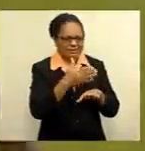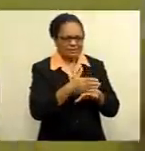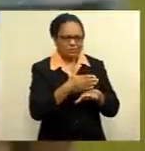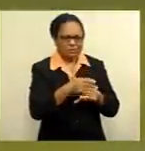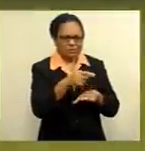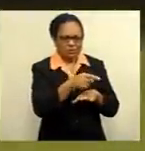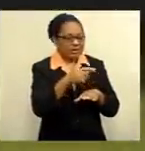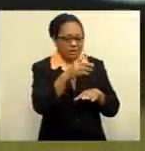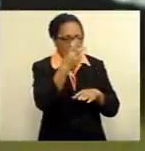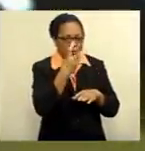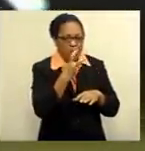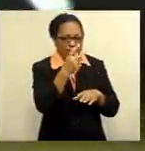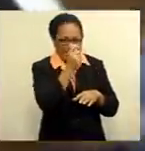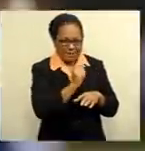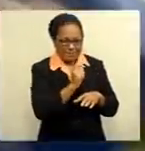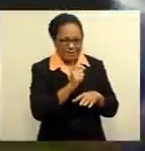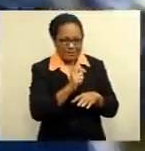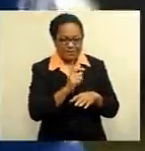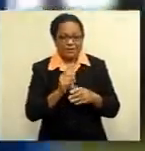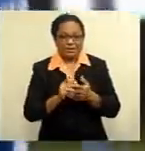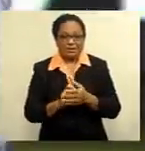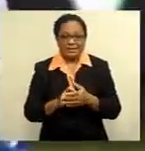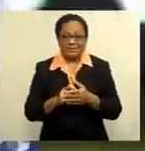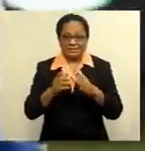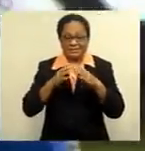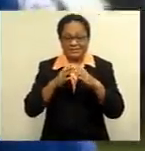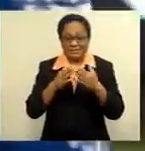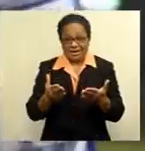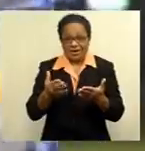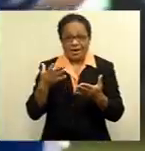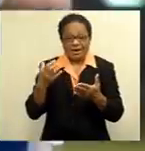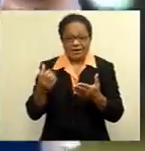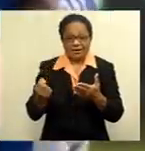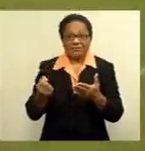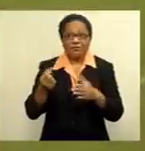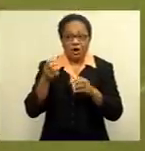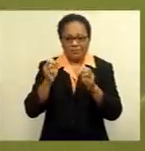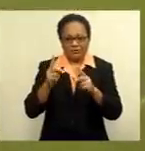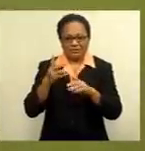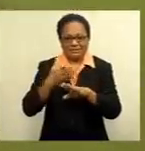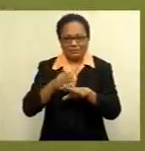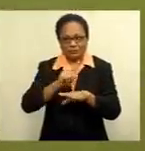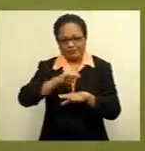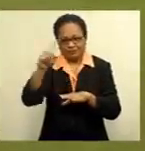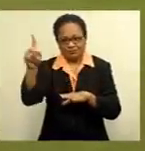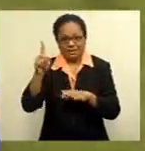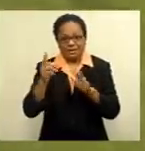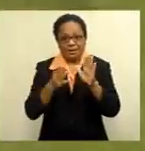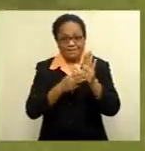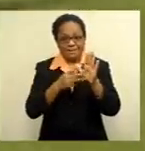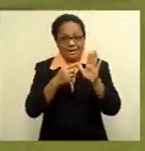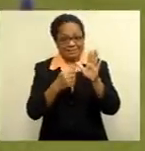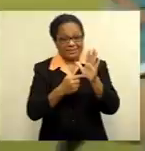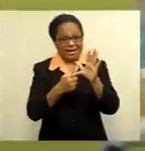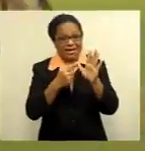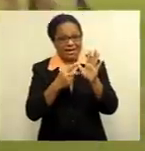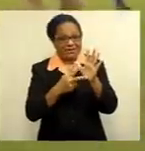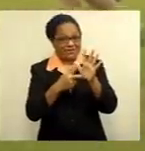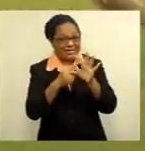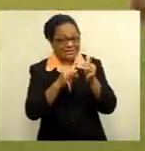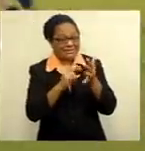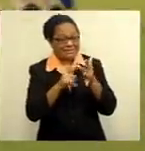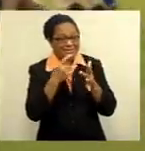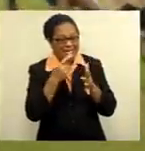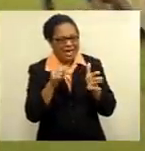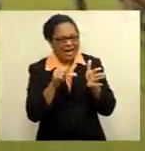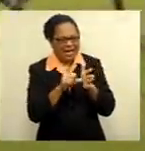and had his sights on adding to the total before the chance with the Shuttles came up. Matavesi says it was a tough decision to make, but he saw it was